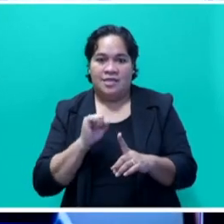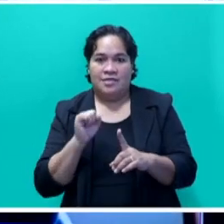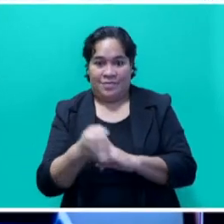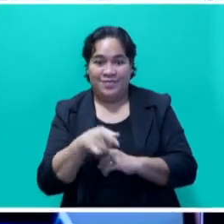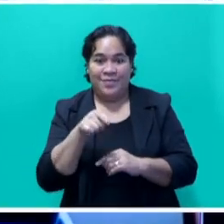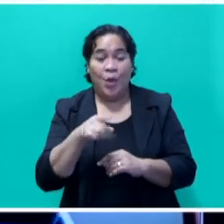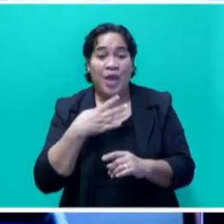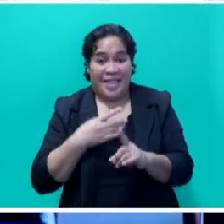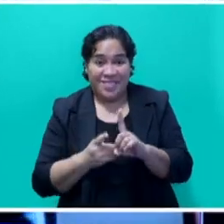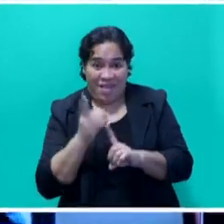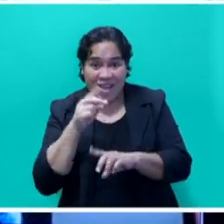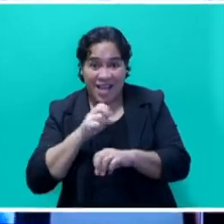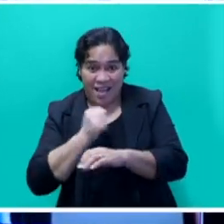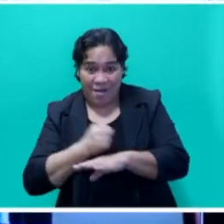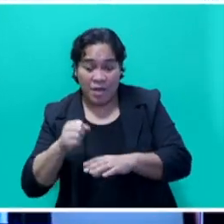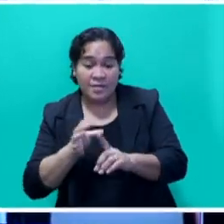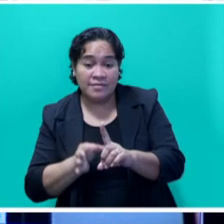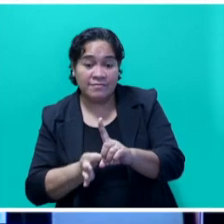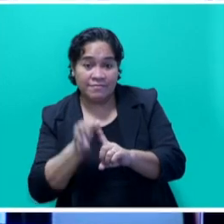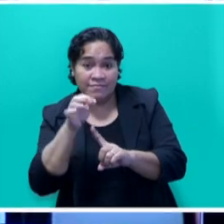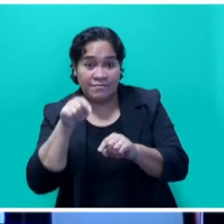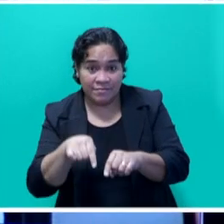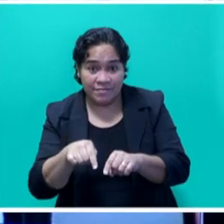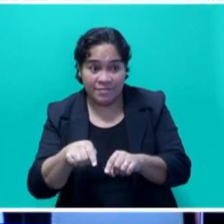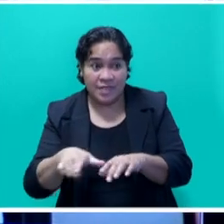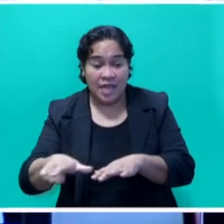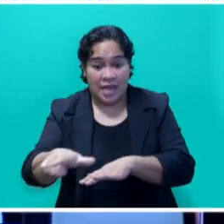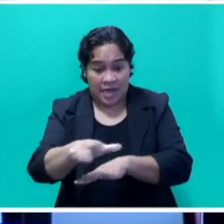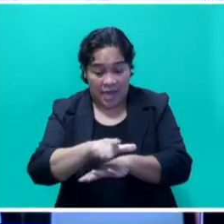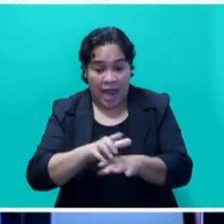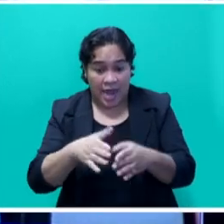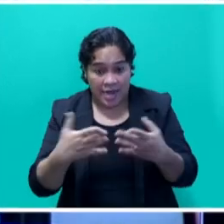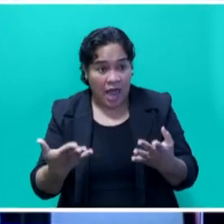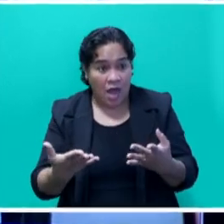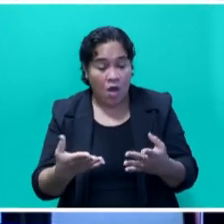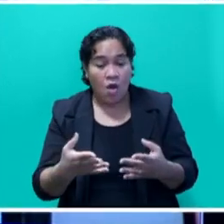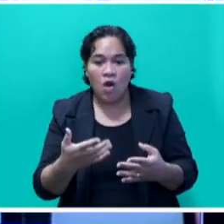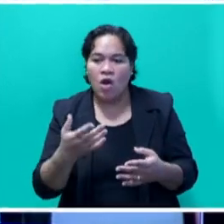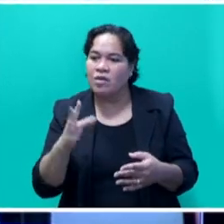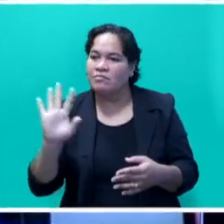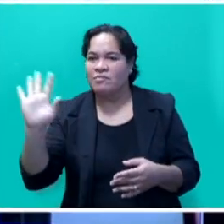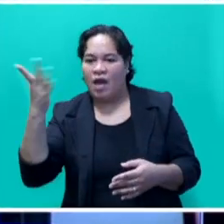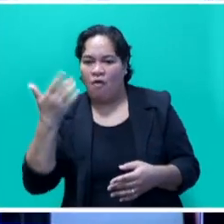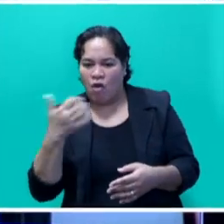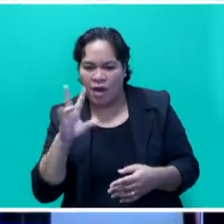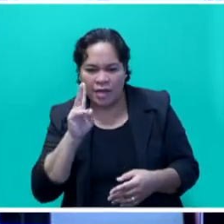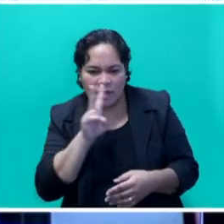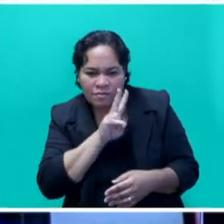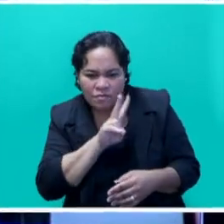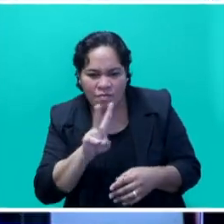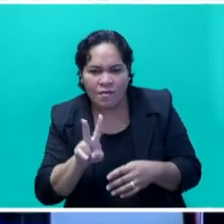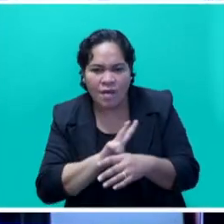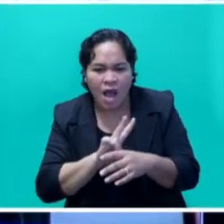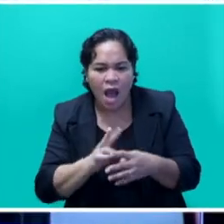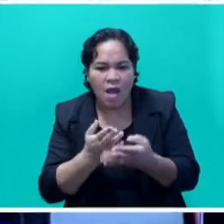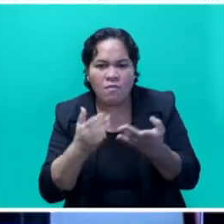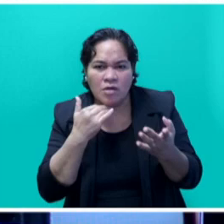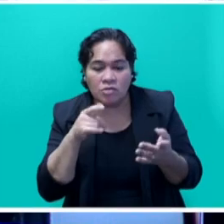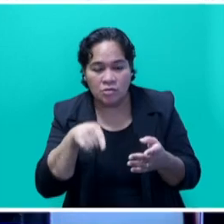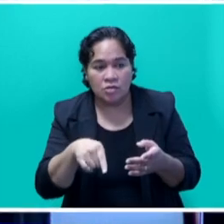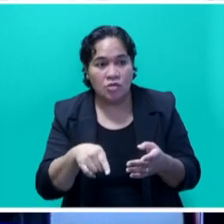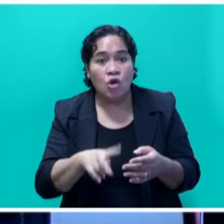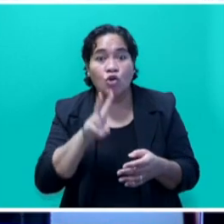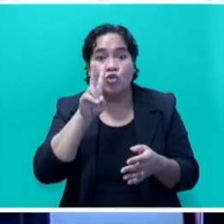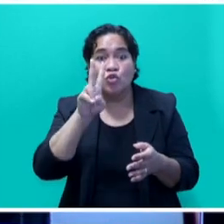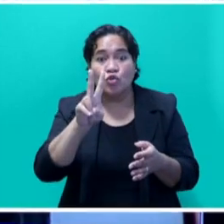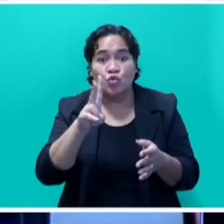this land. With the land, we've now independently valued that land, where the land for 2 acres of Itauke land,